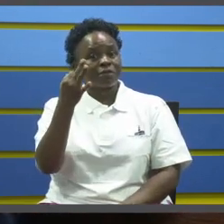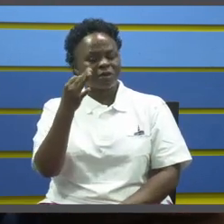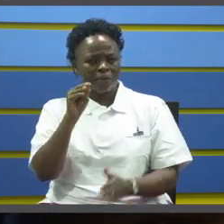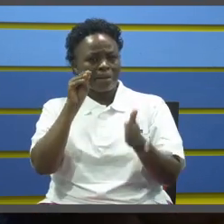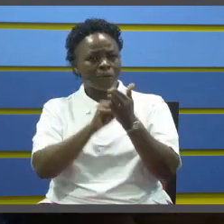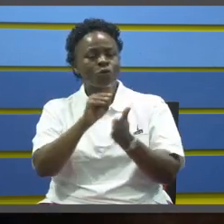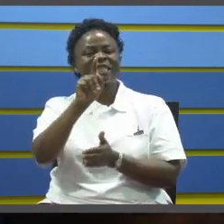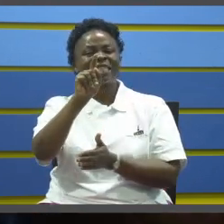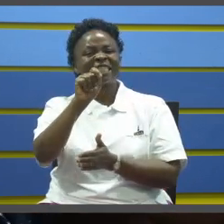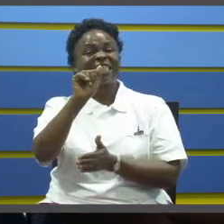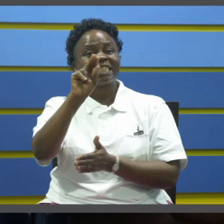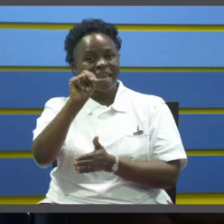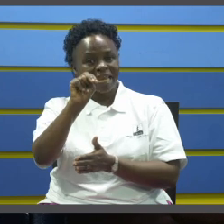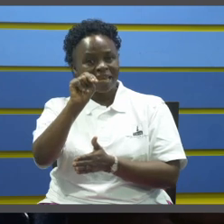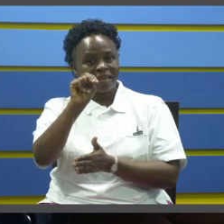your TIN.